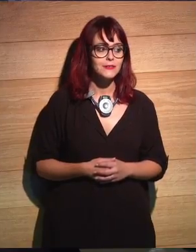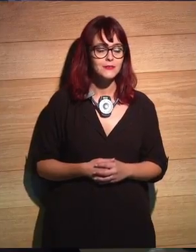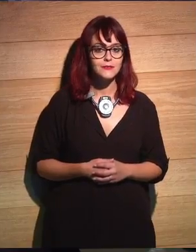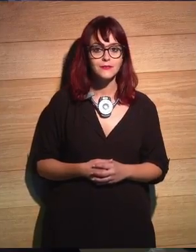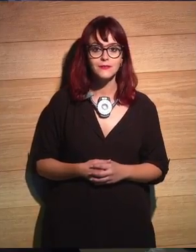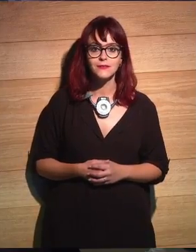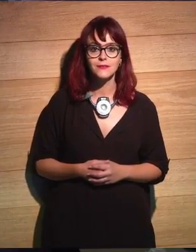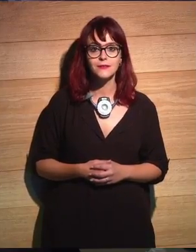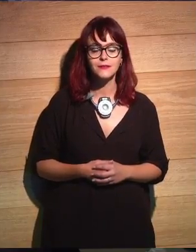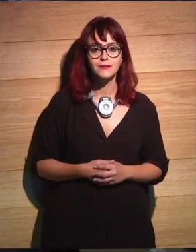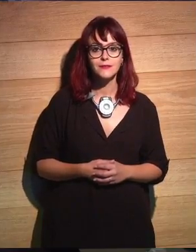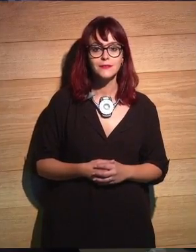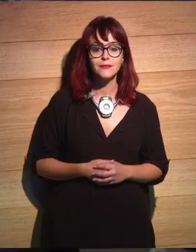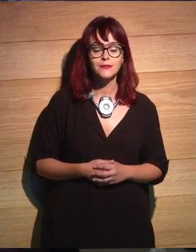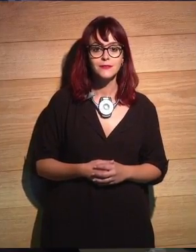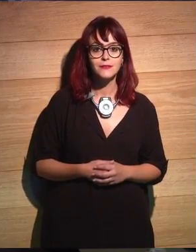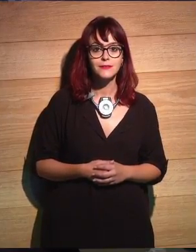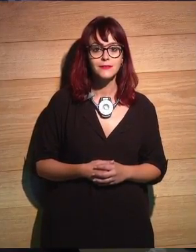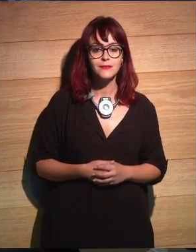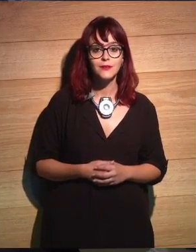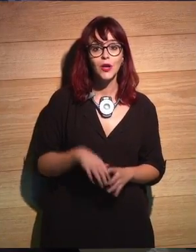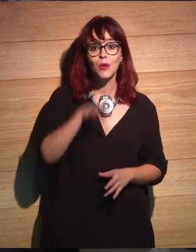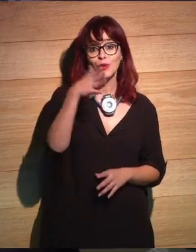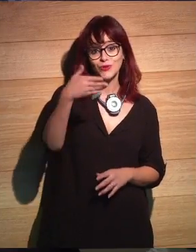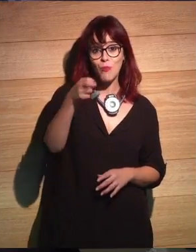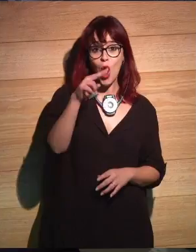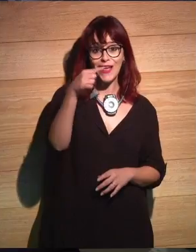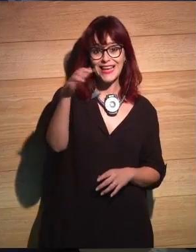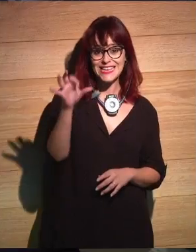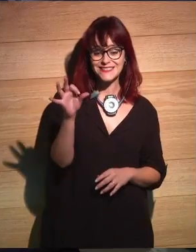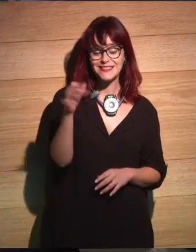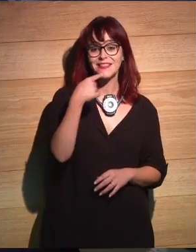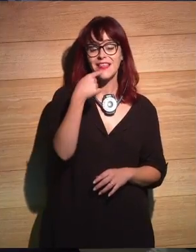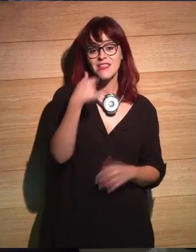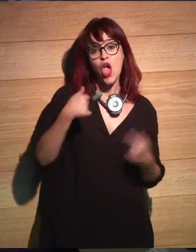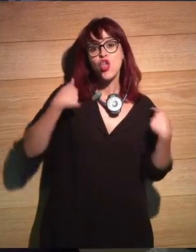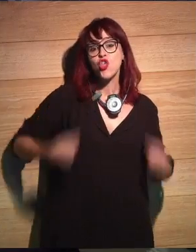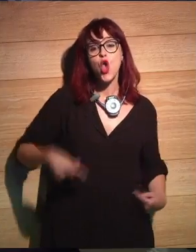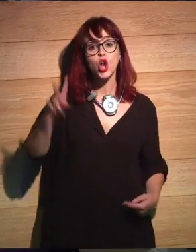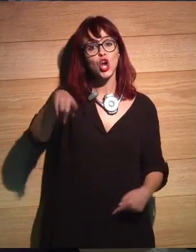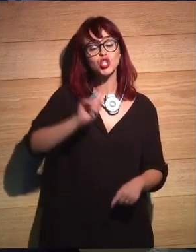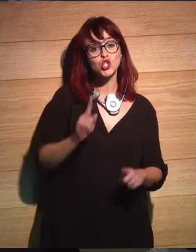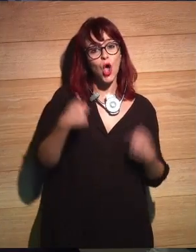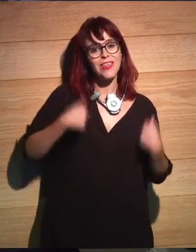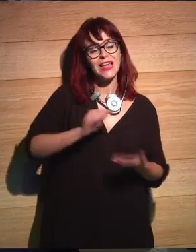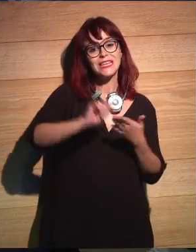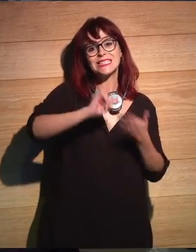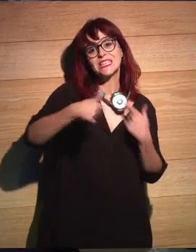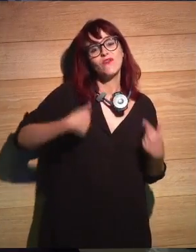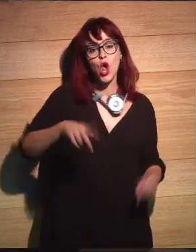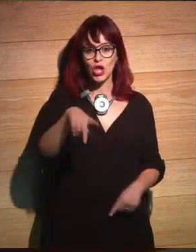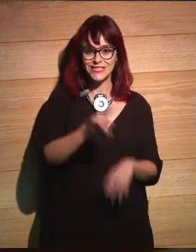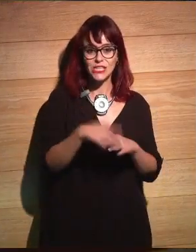hi, can you hear me? Yes. Yeah, that's why Borges used to say, "I am not what